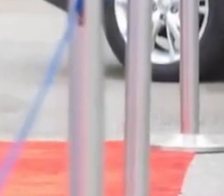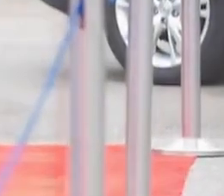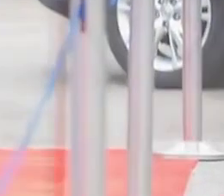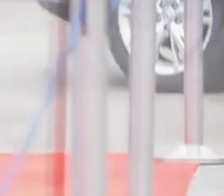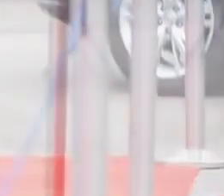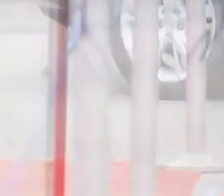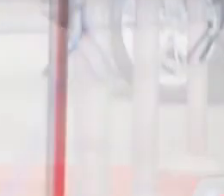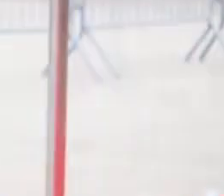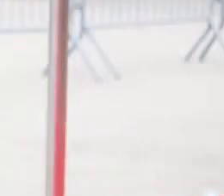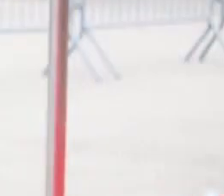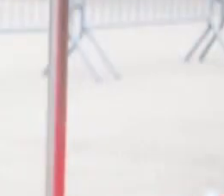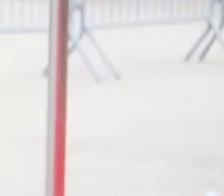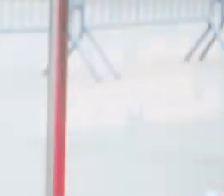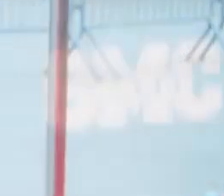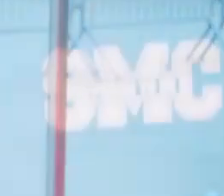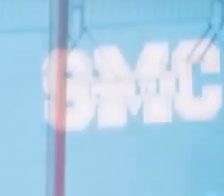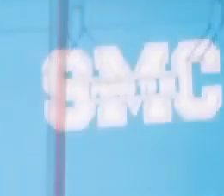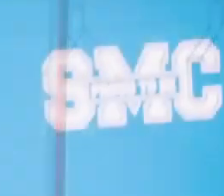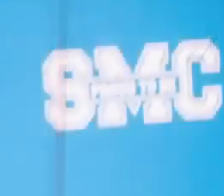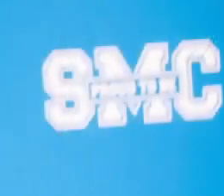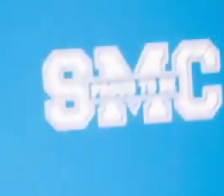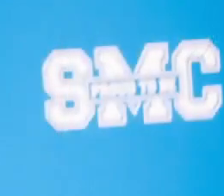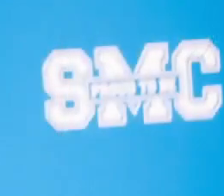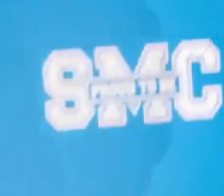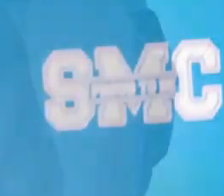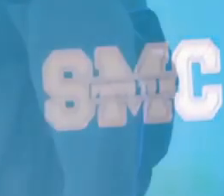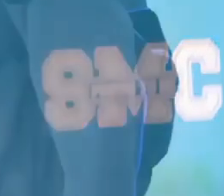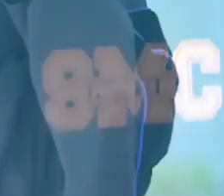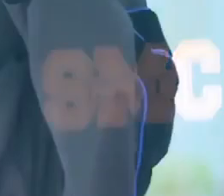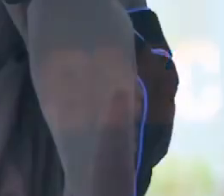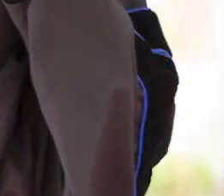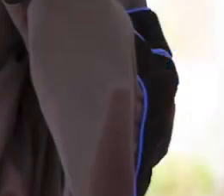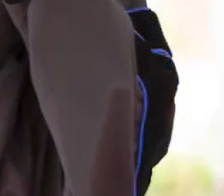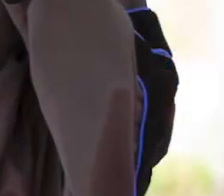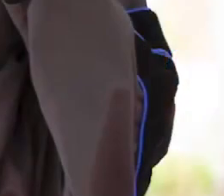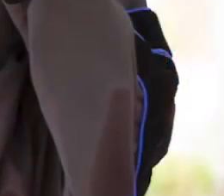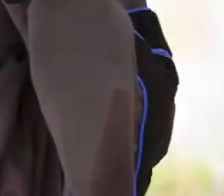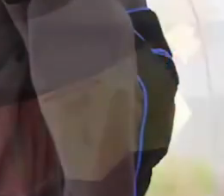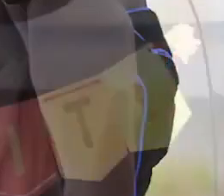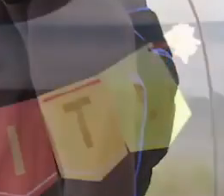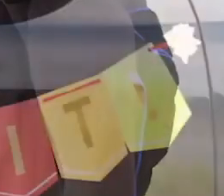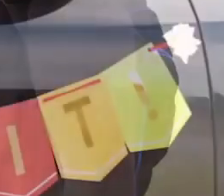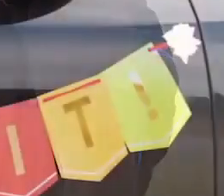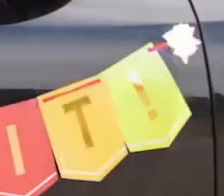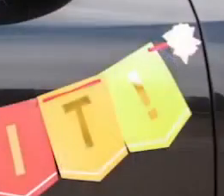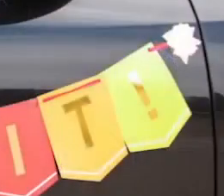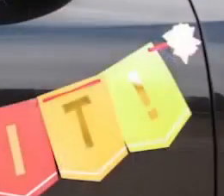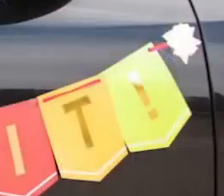a lion, never say never. Cut like a diamond, shine under pressure.